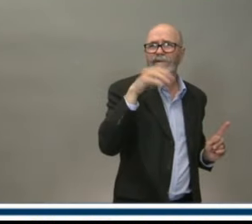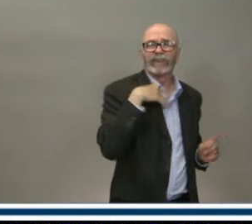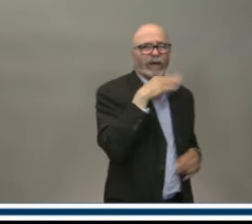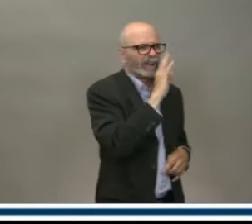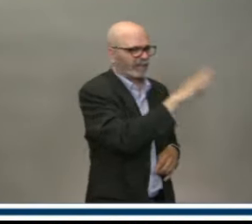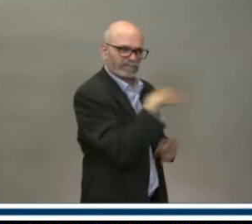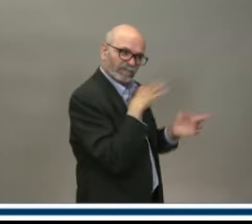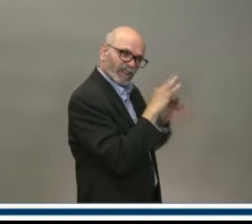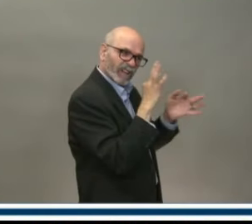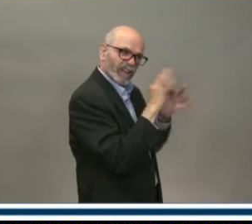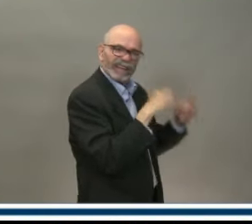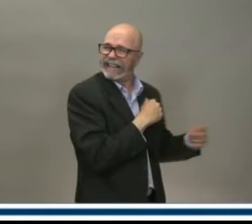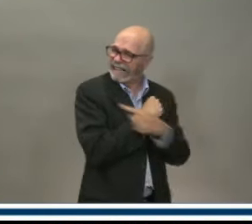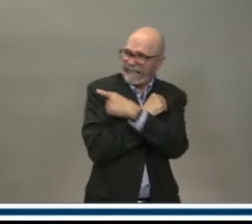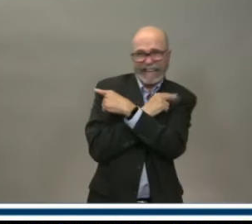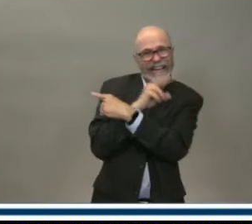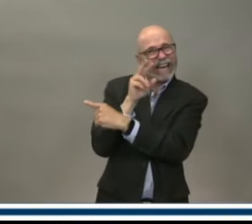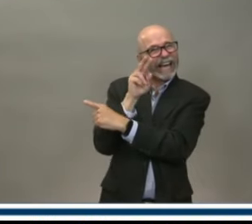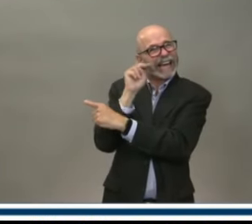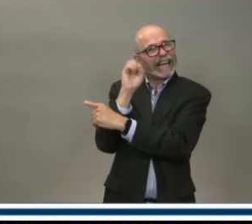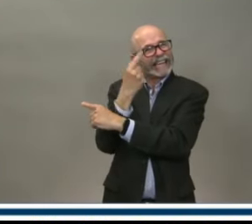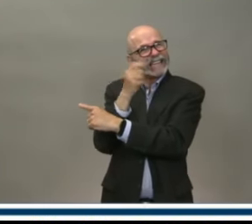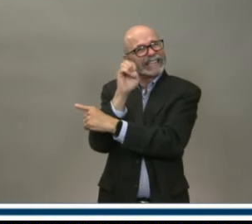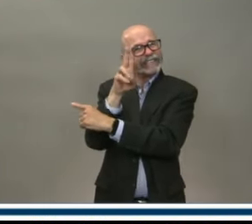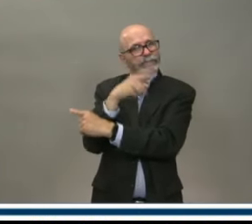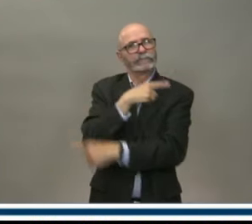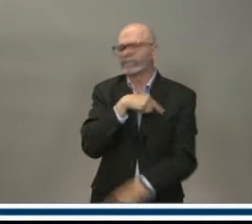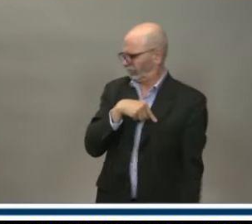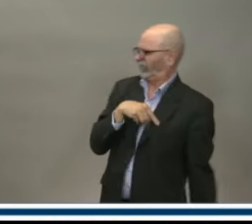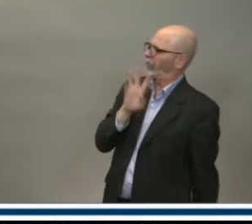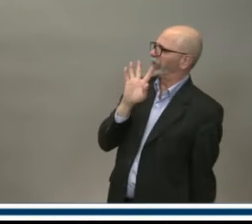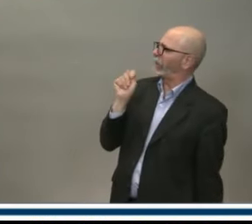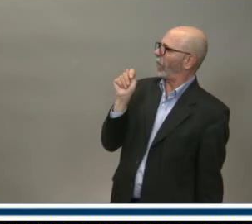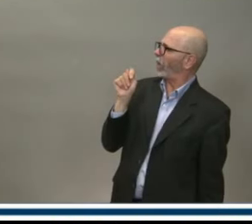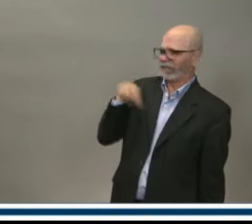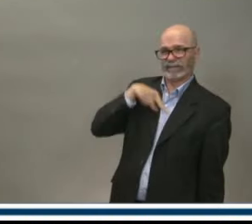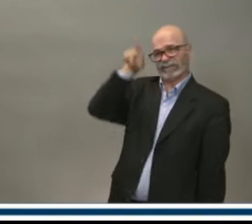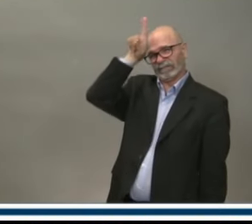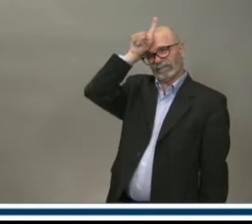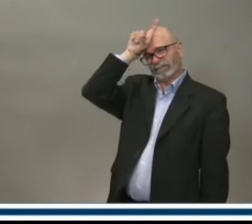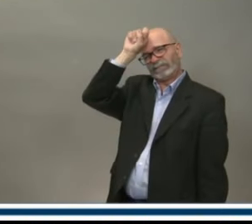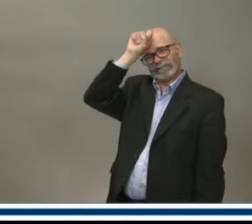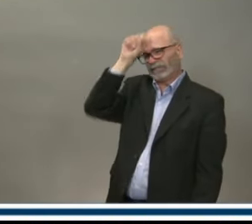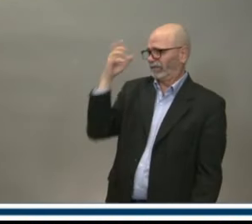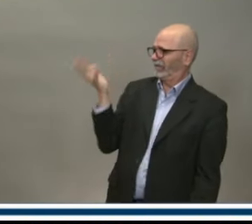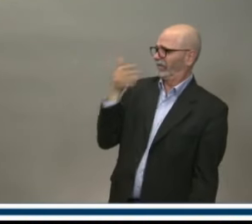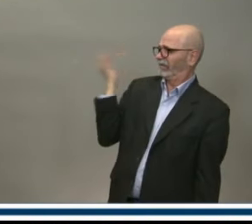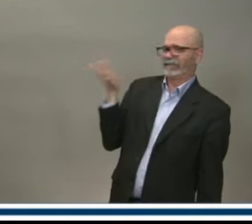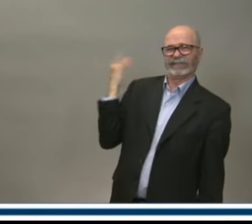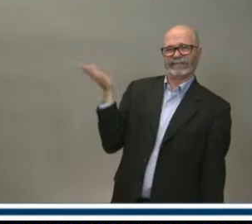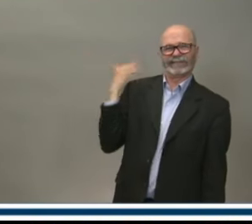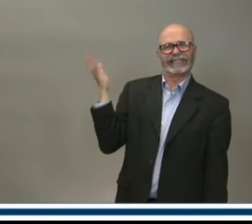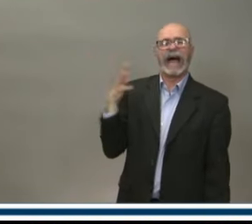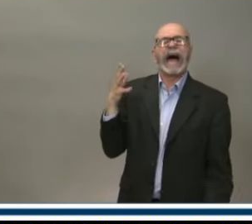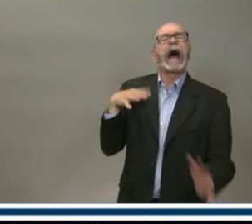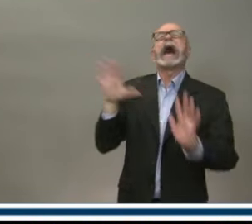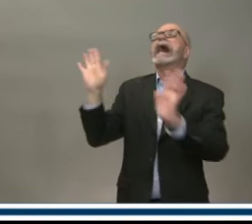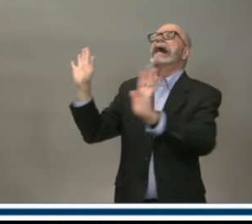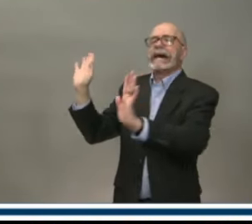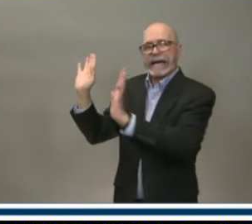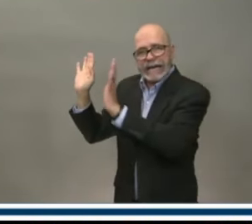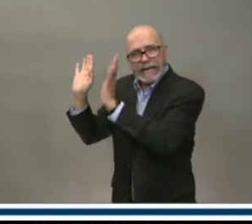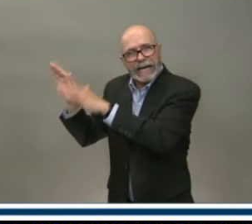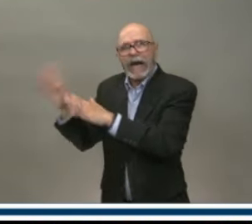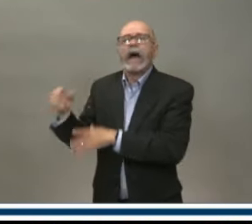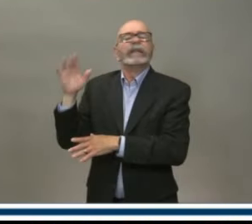is actually inaccurate. So I challenge the NSGU to not scare people unnecessarily. They're creating fear